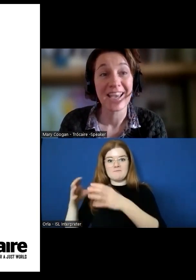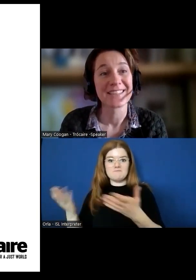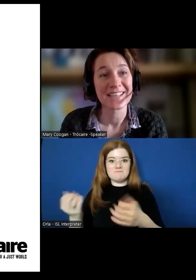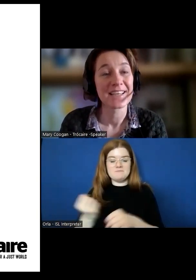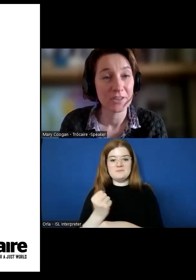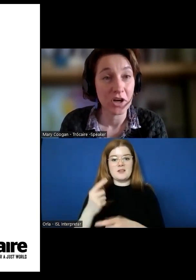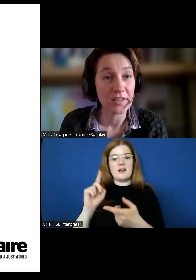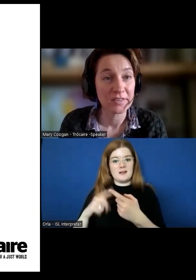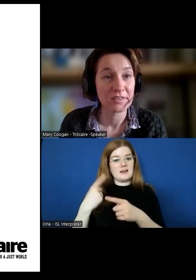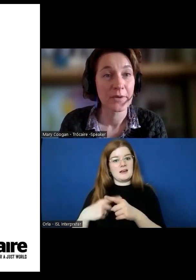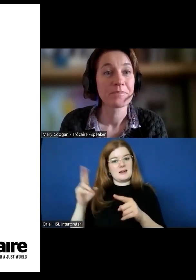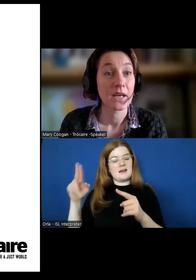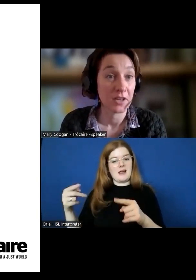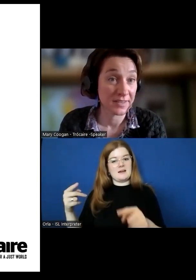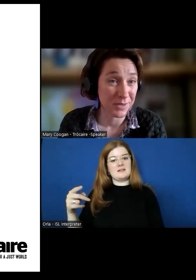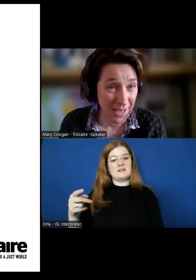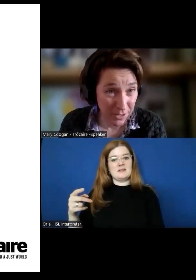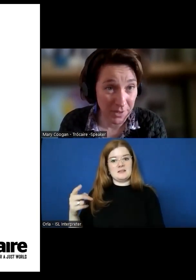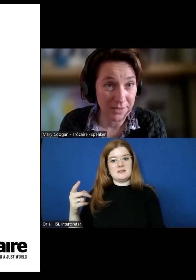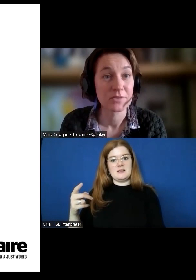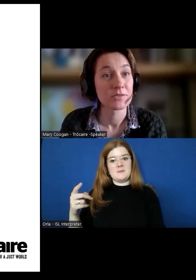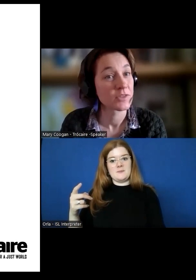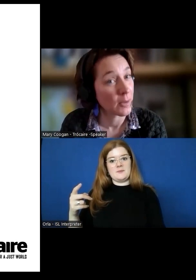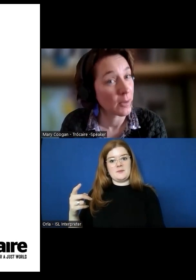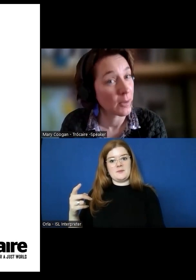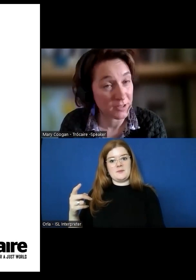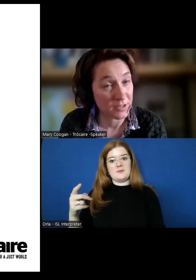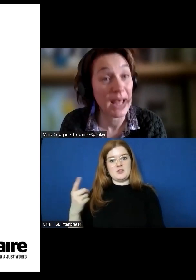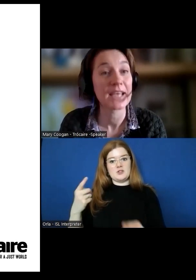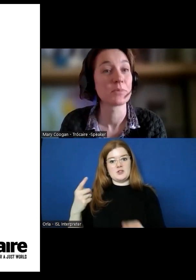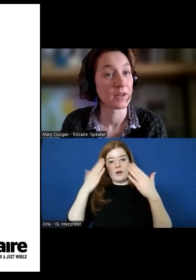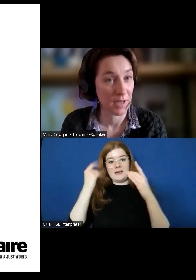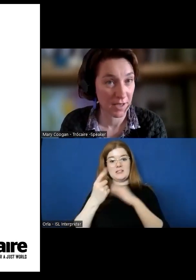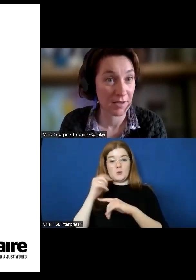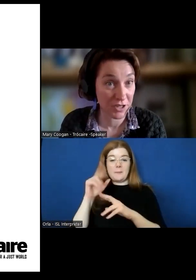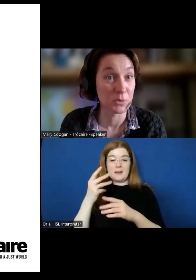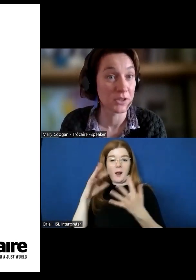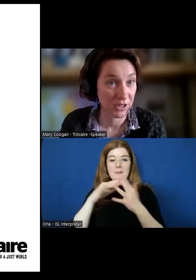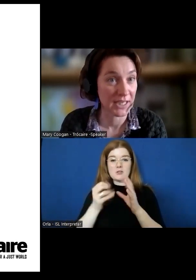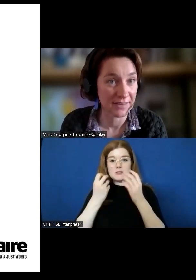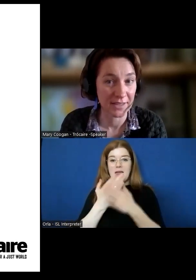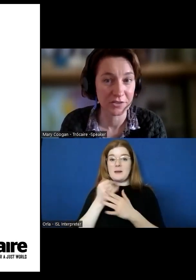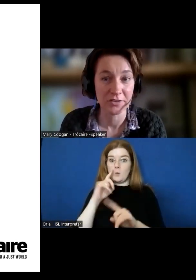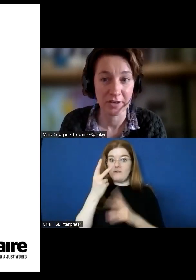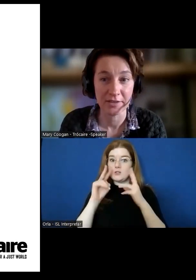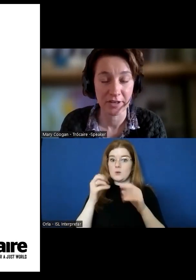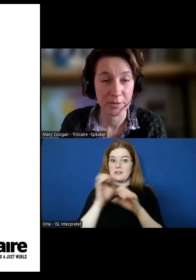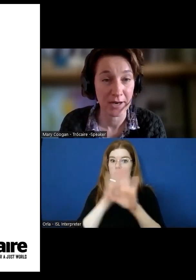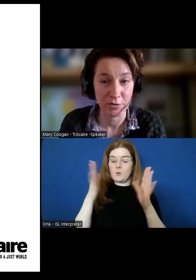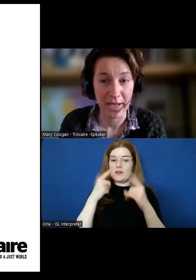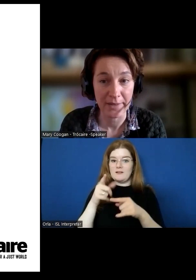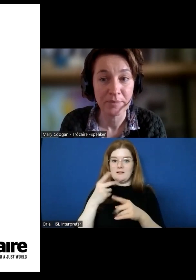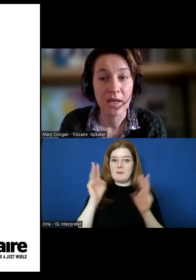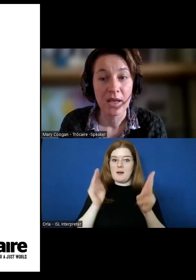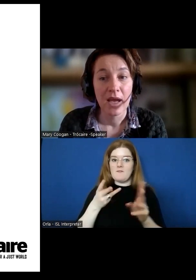And again, that can get across a concept that can be quite complex to explain, but a visual can really get that across in a very